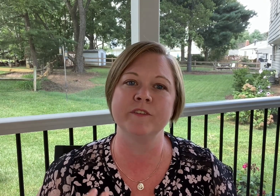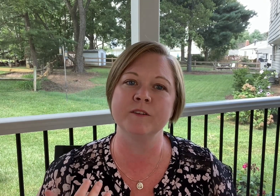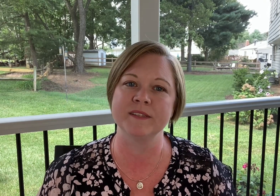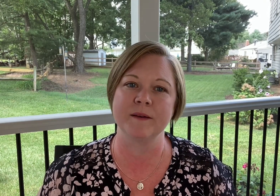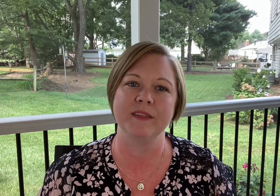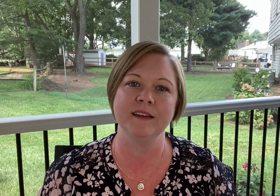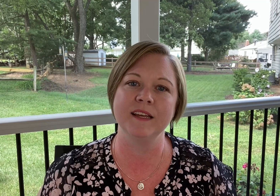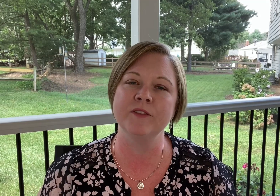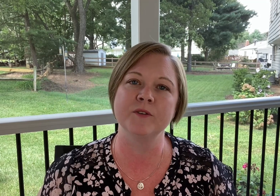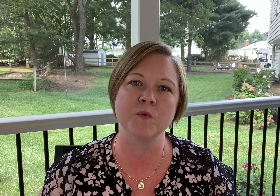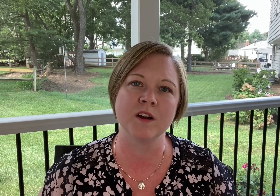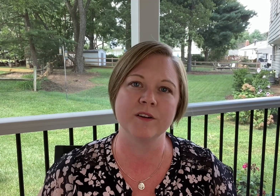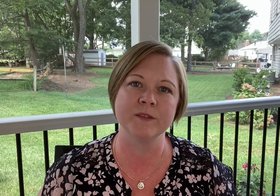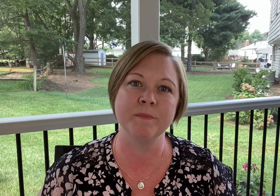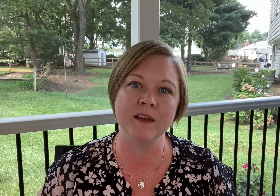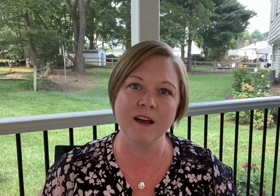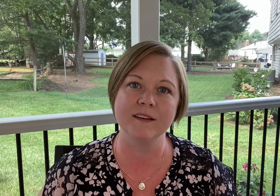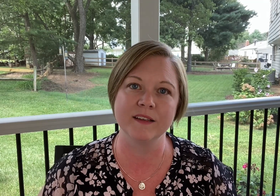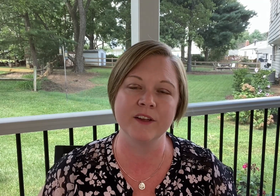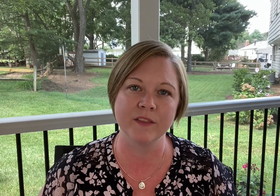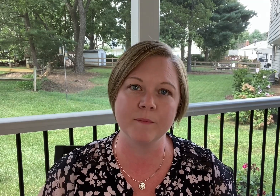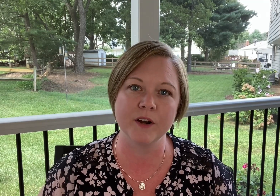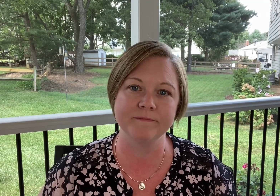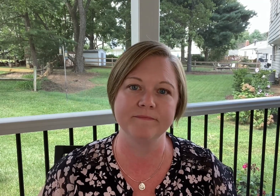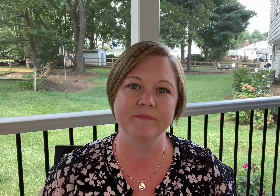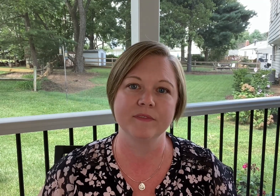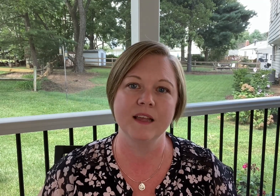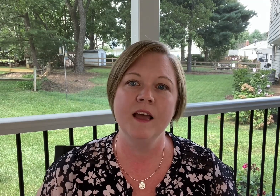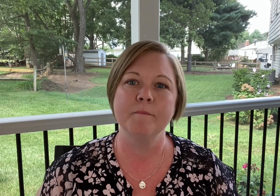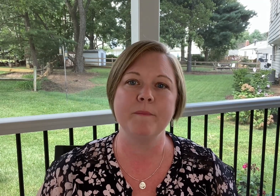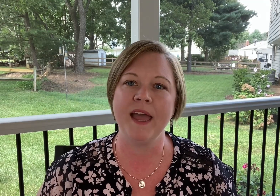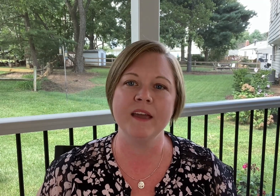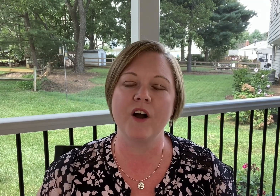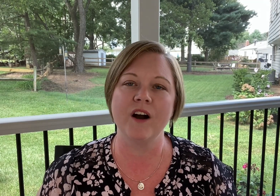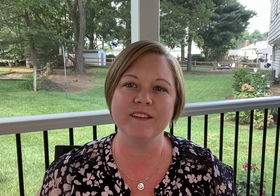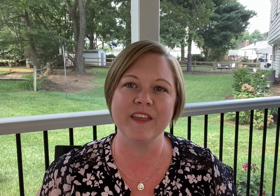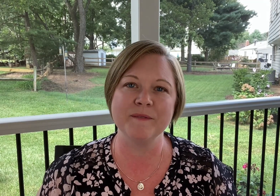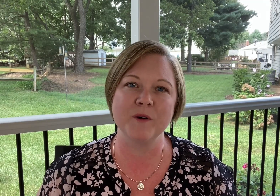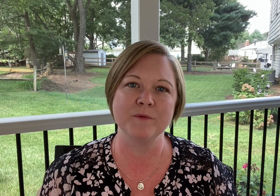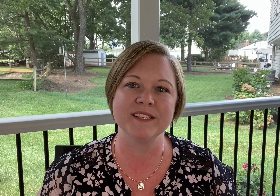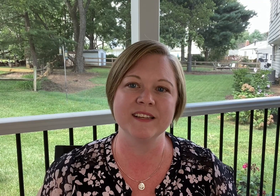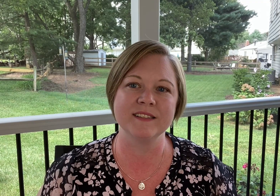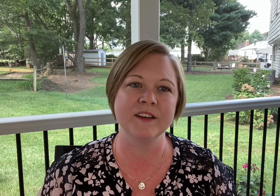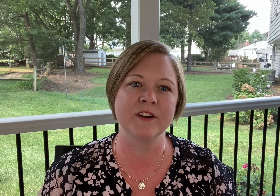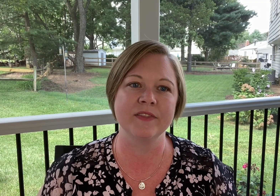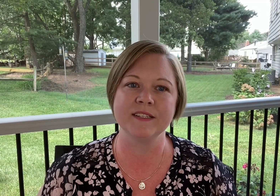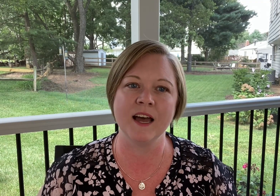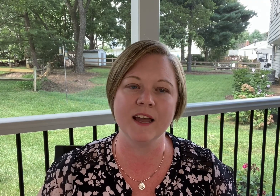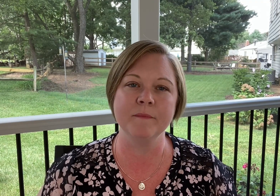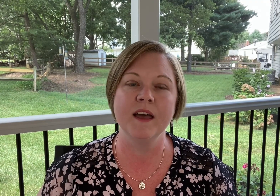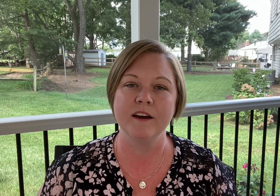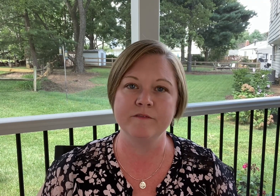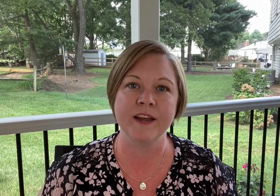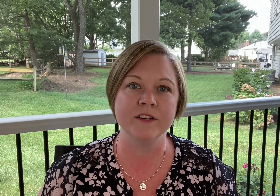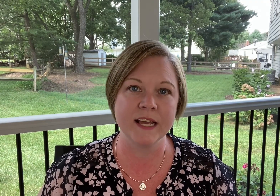to affirm something in those workers beyond their labor. By paying all of them what was considered at the